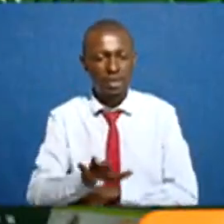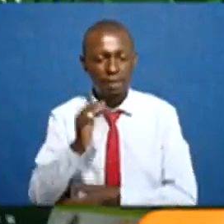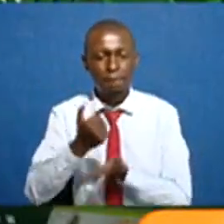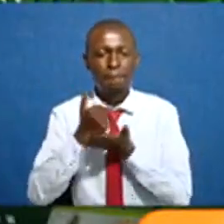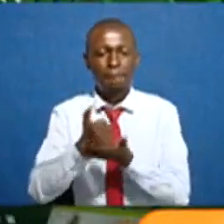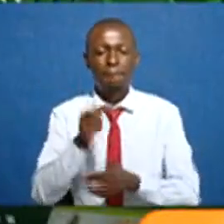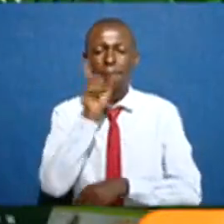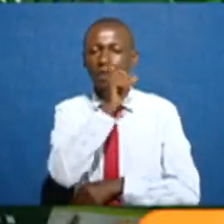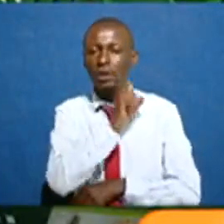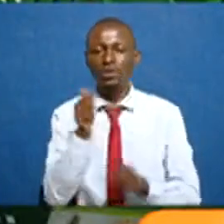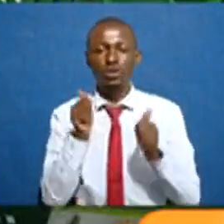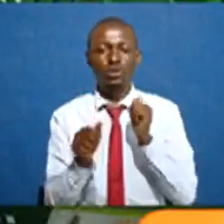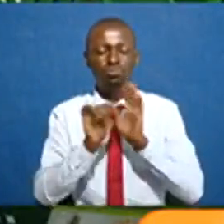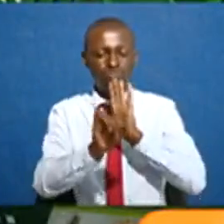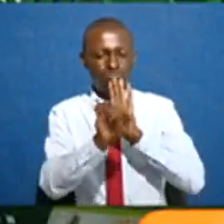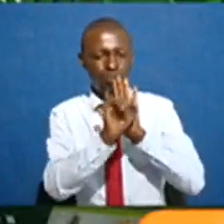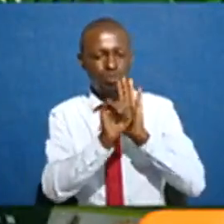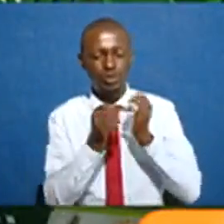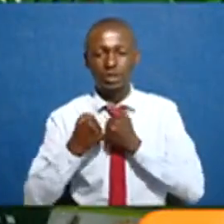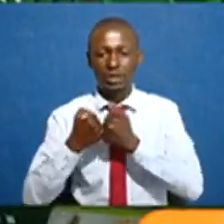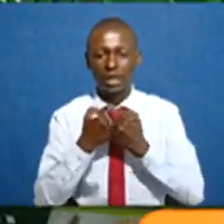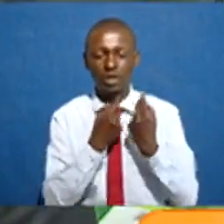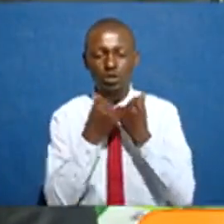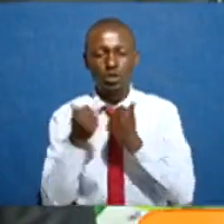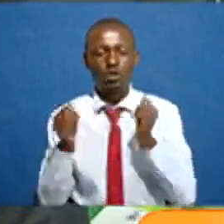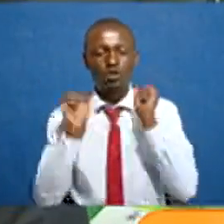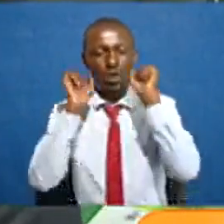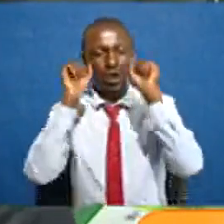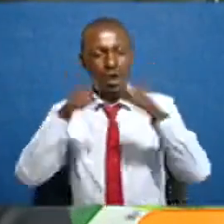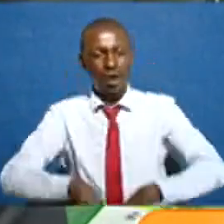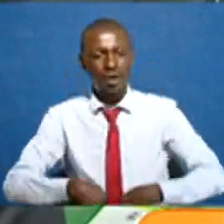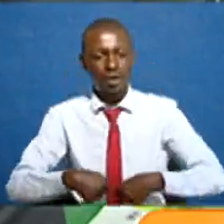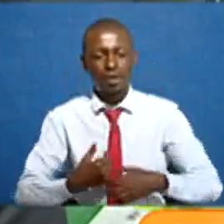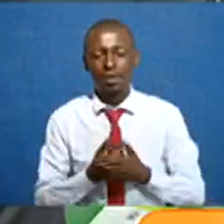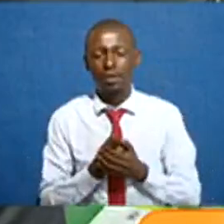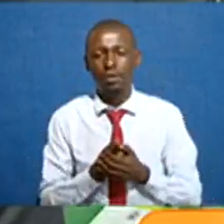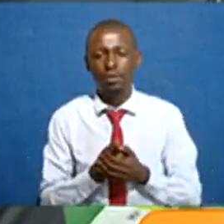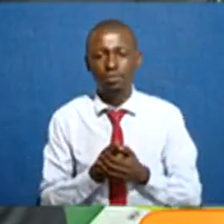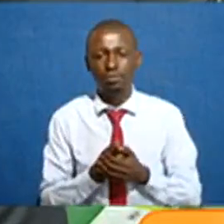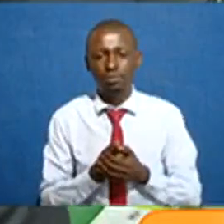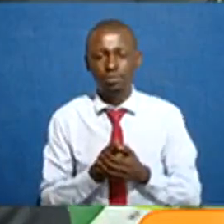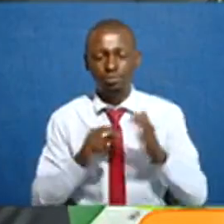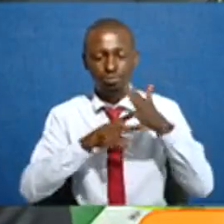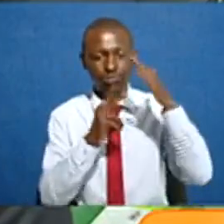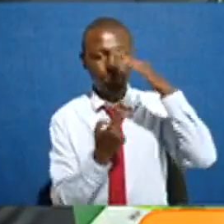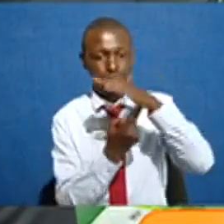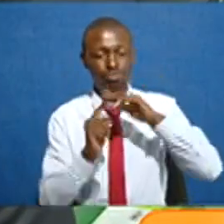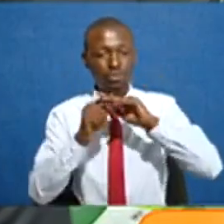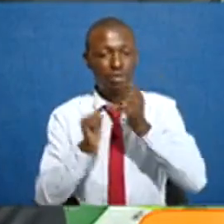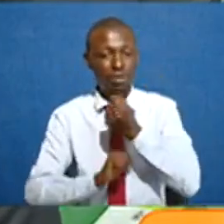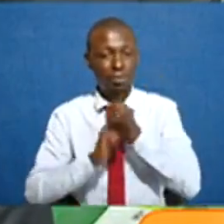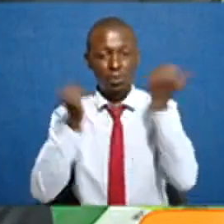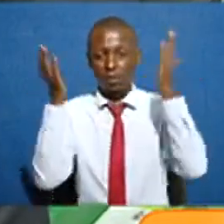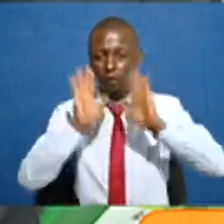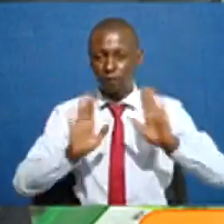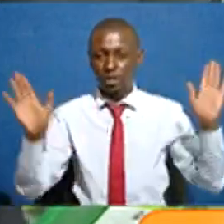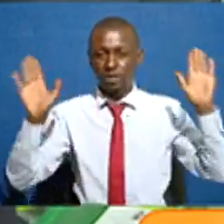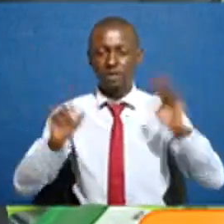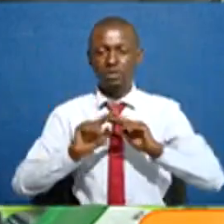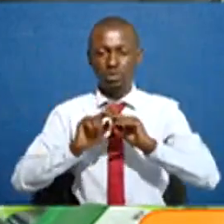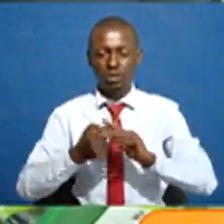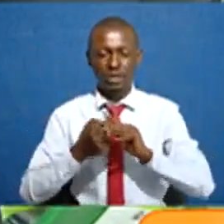interventions identified to address this challenge. We start off with the, for the project because it's supported, we start off with African